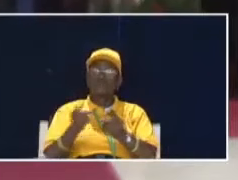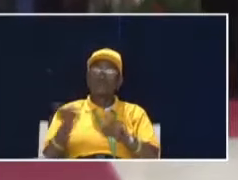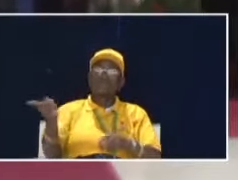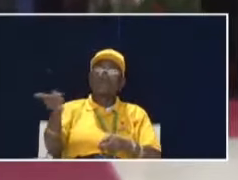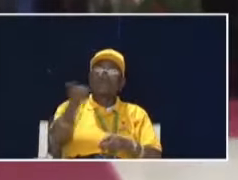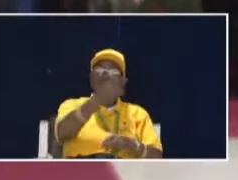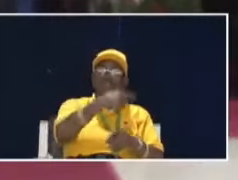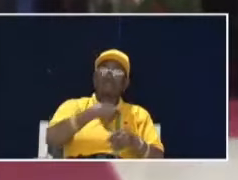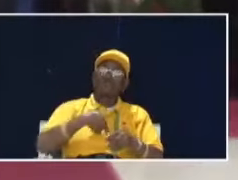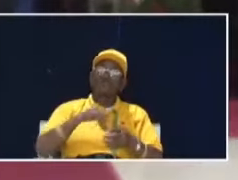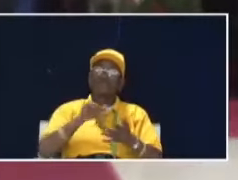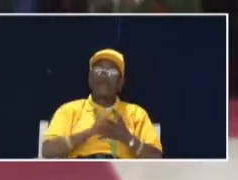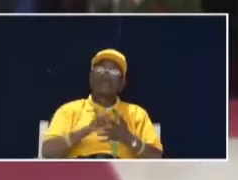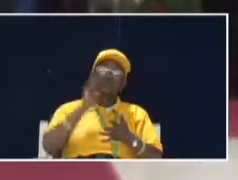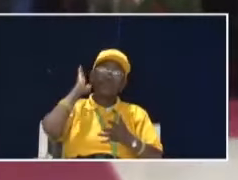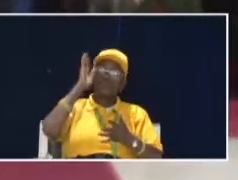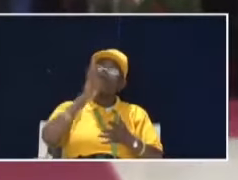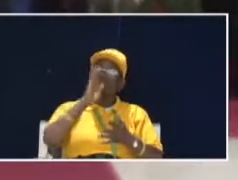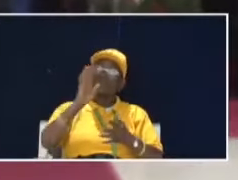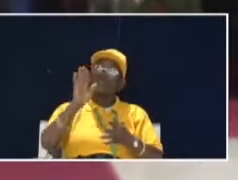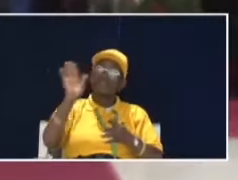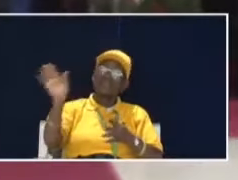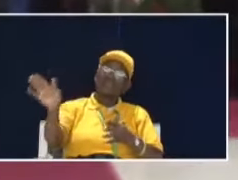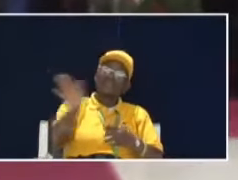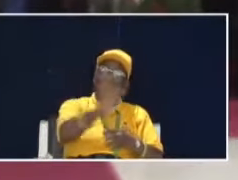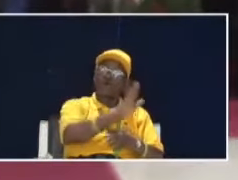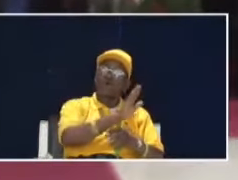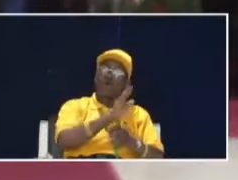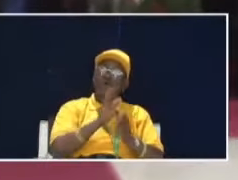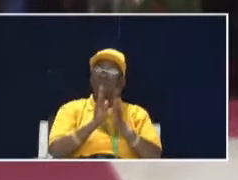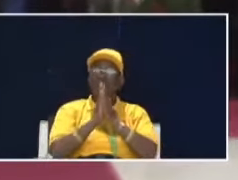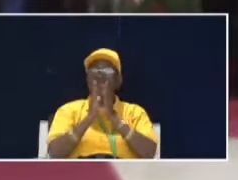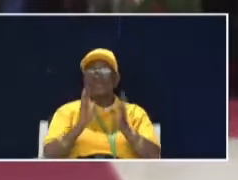That should be your prayer point number one.